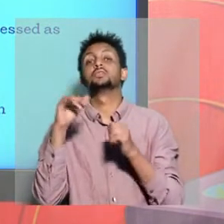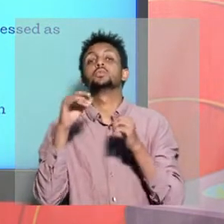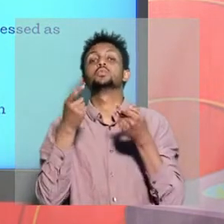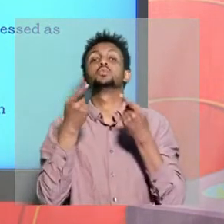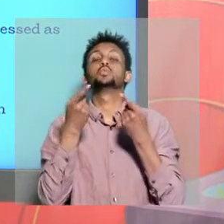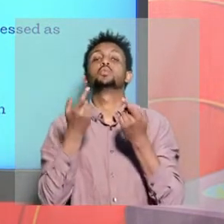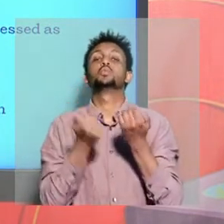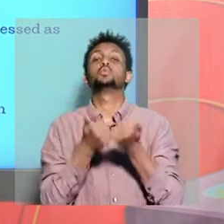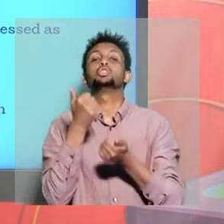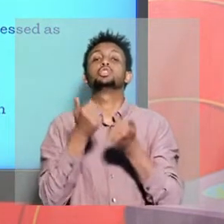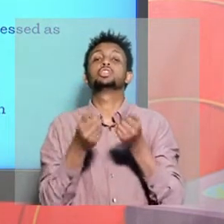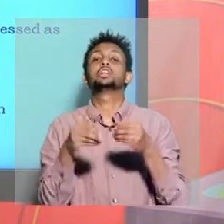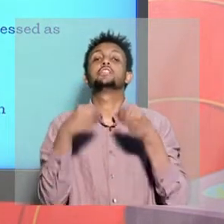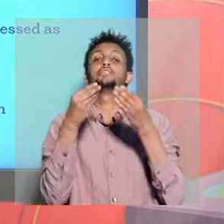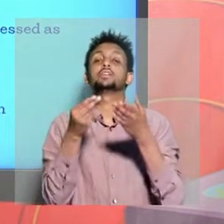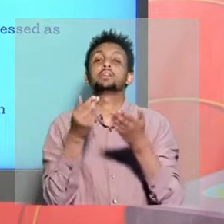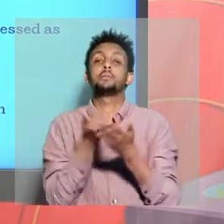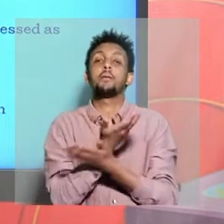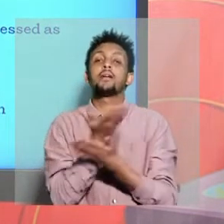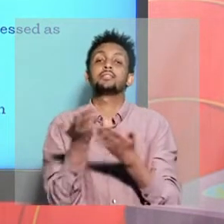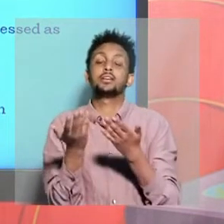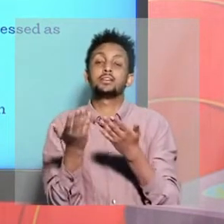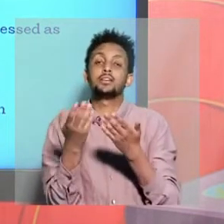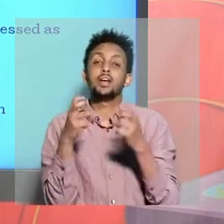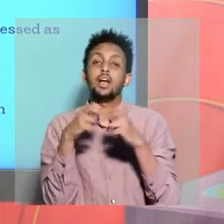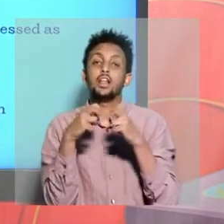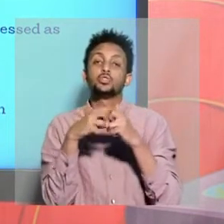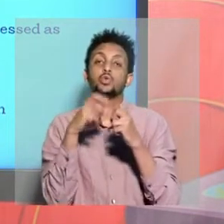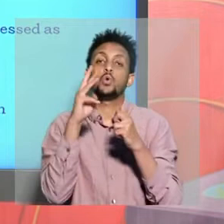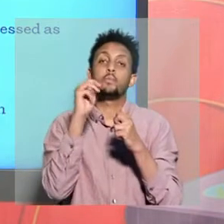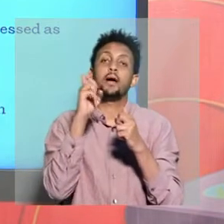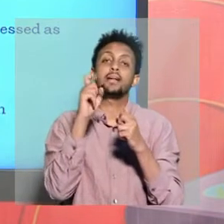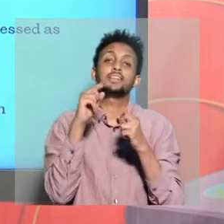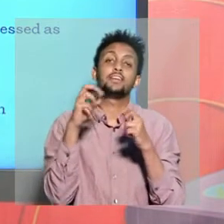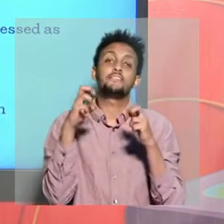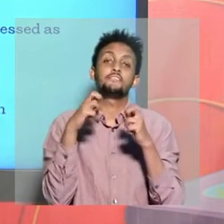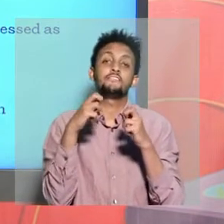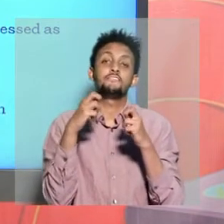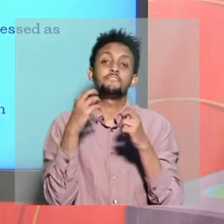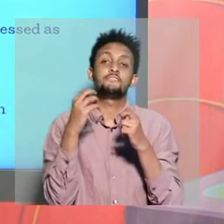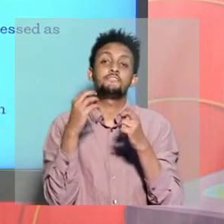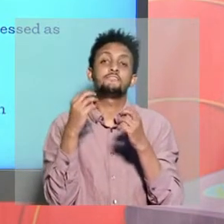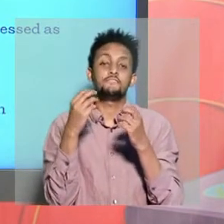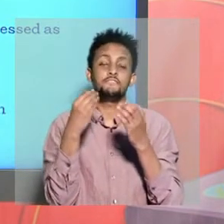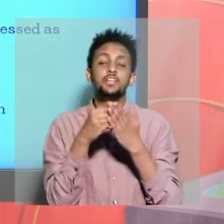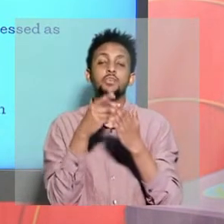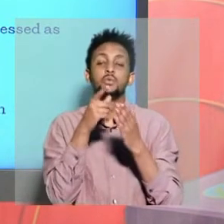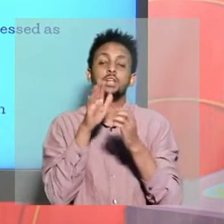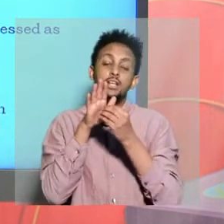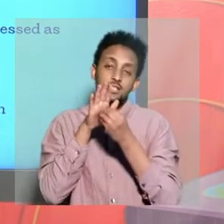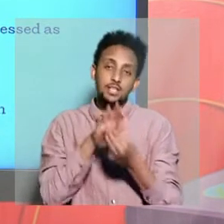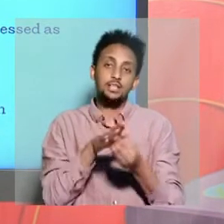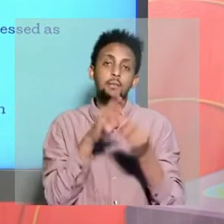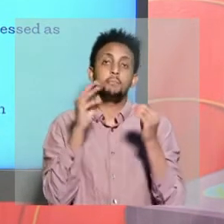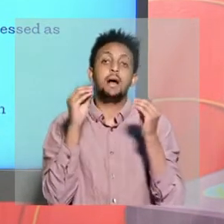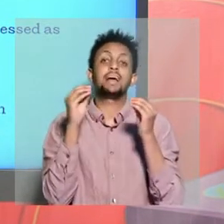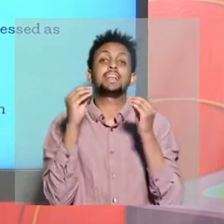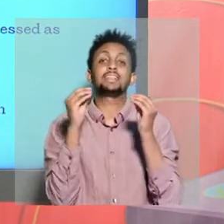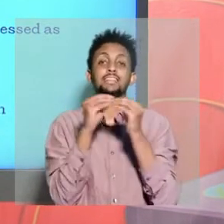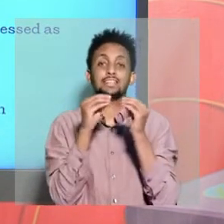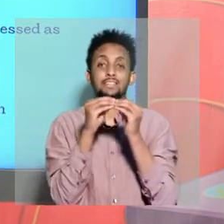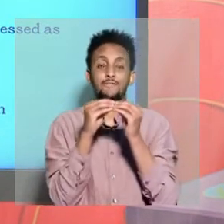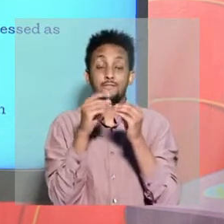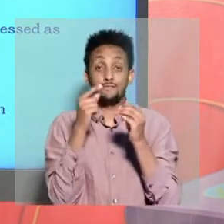given matter or object is immersed into electromagnetic field. The electromagnetic field will exert electromagnetic force on